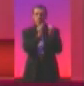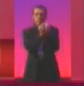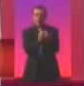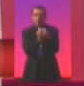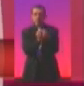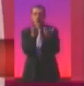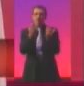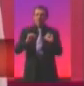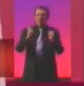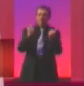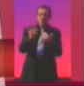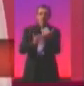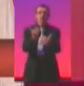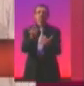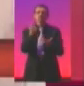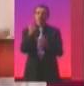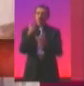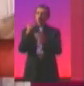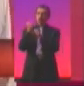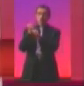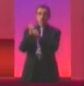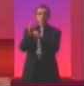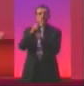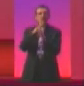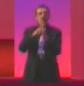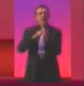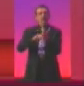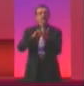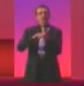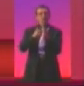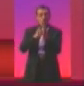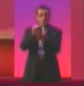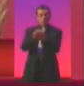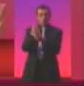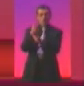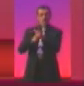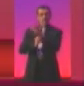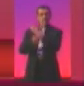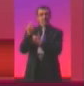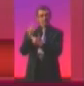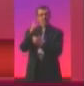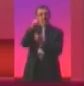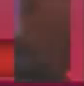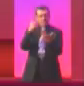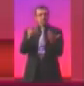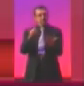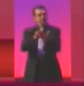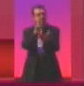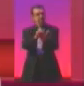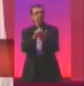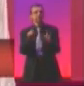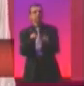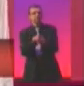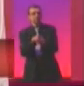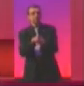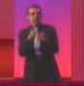and efficiency. But Gordon and Alistair weren't just right a year ago. They're right now too. They're right to